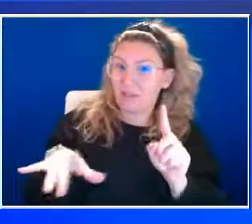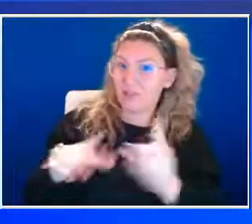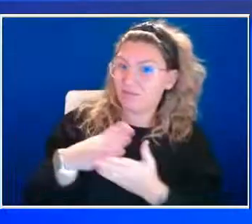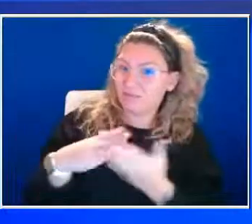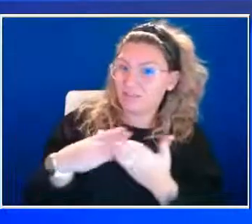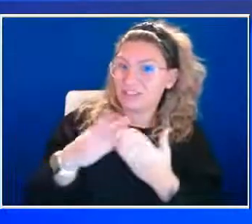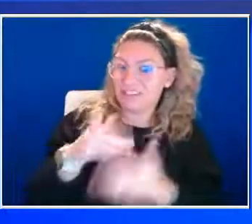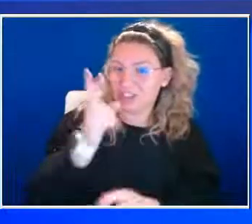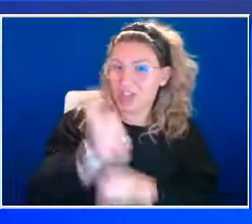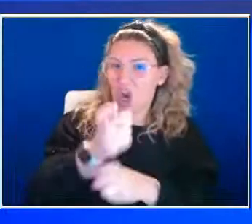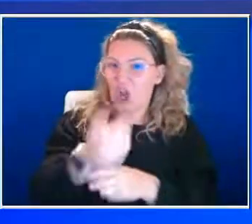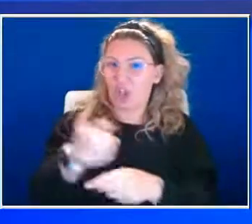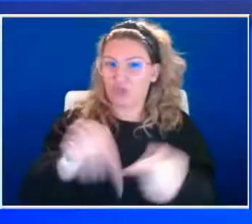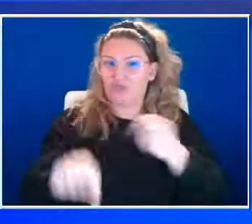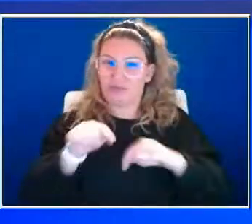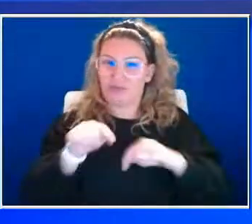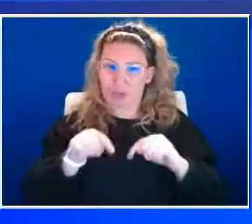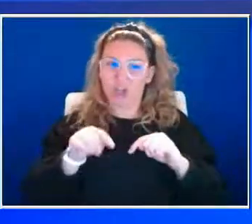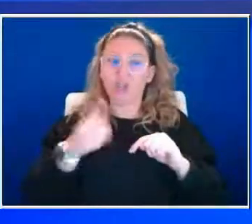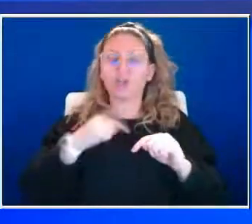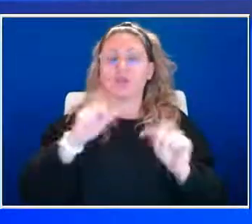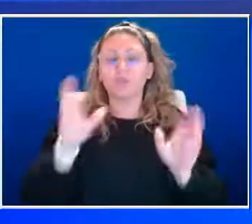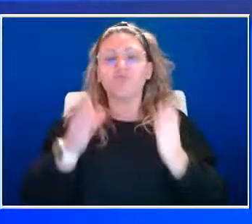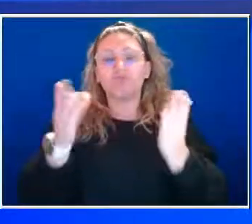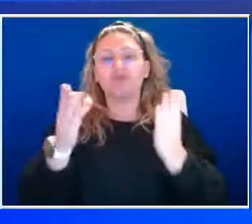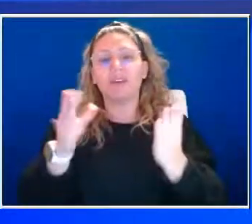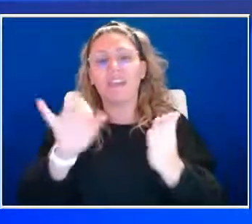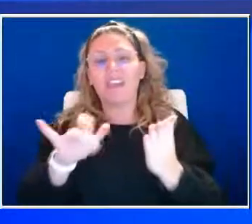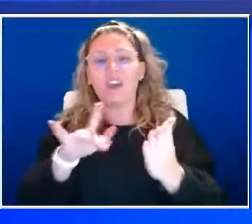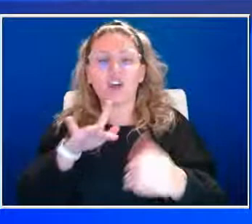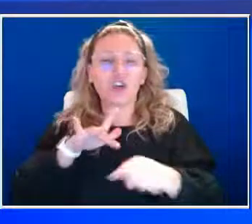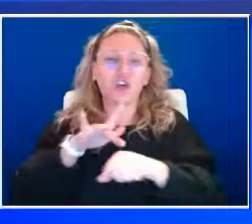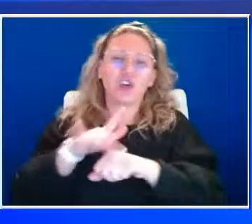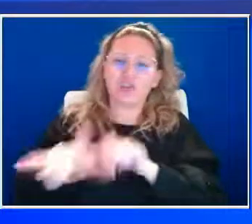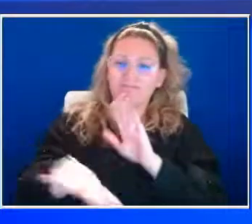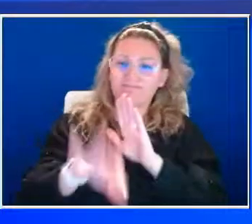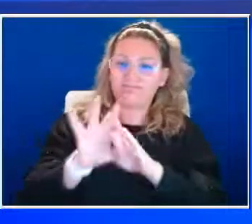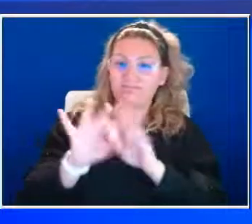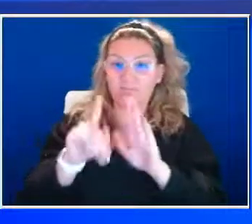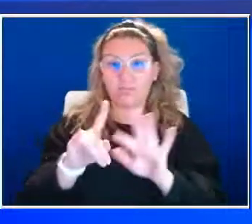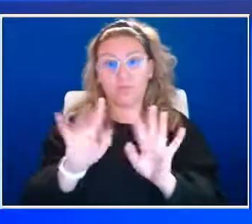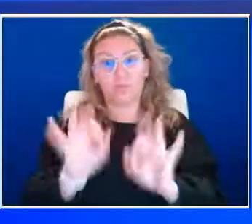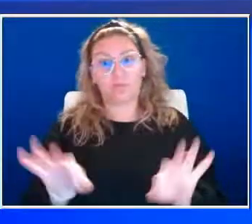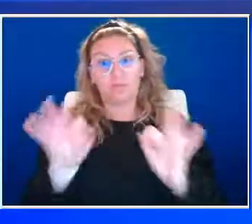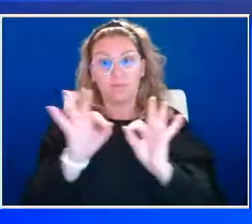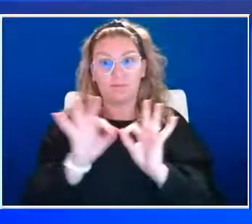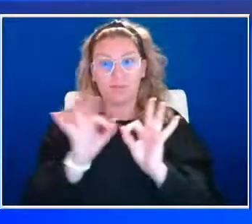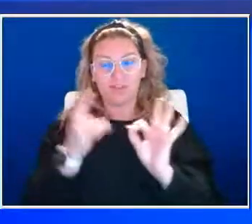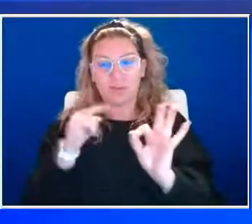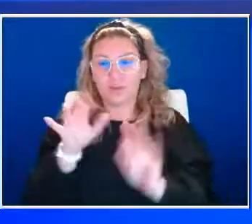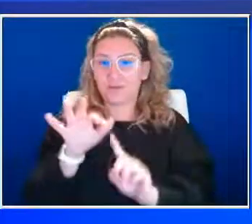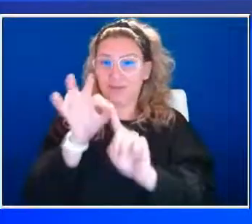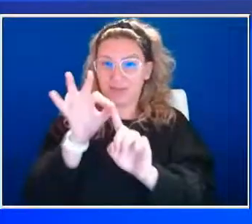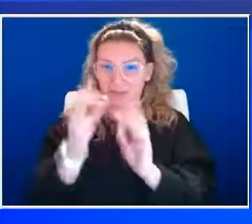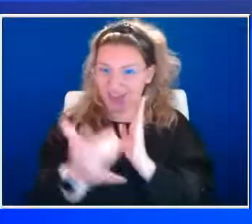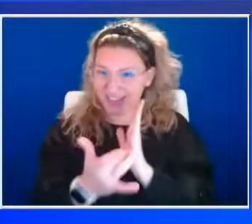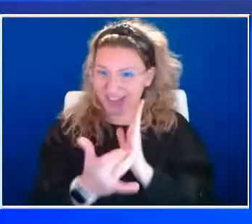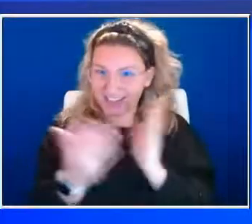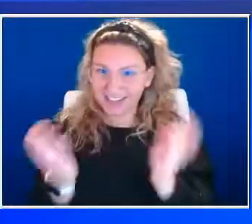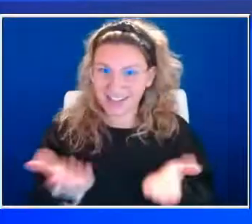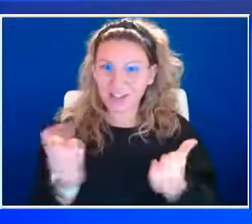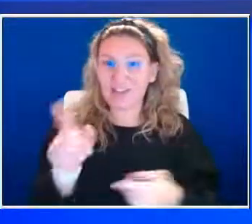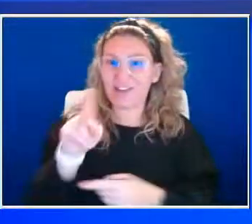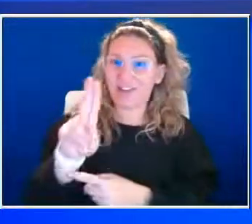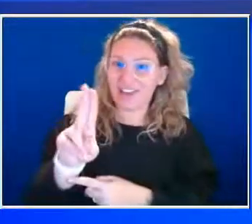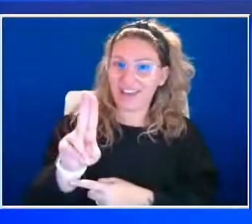reverse. And so we presented on that early detection truly is key. And so we have special technology here at KU